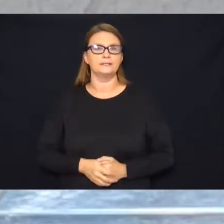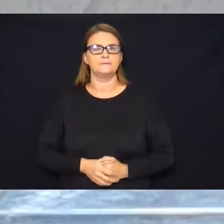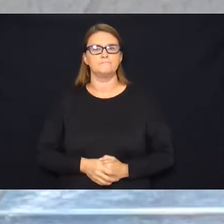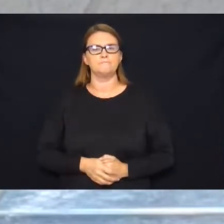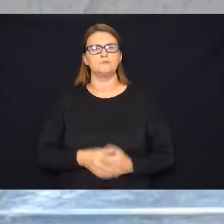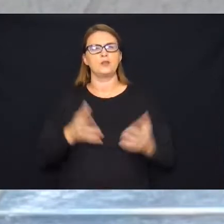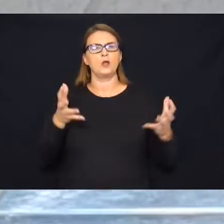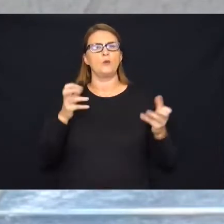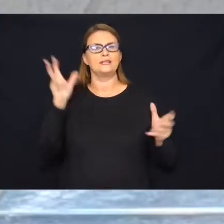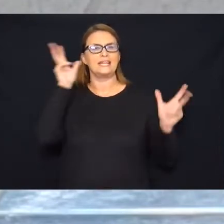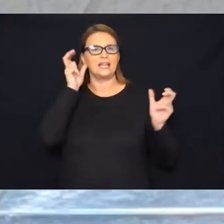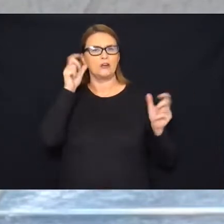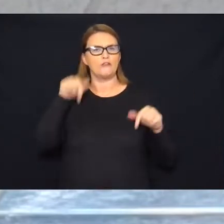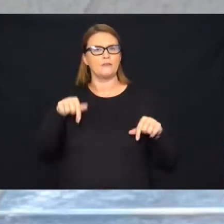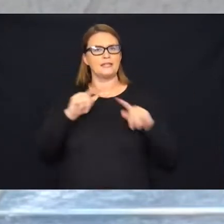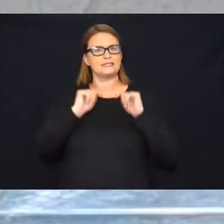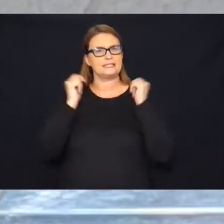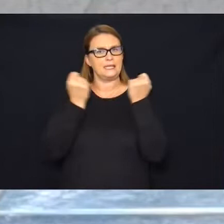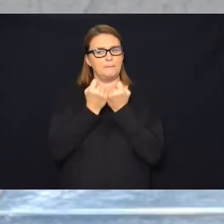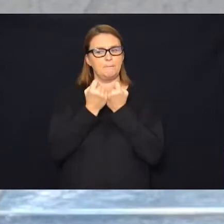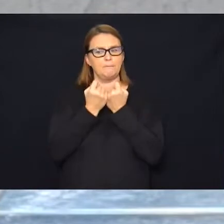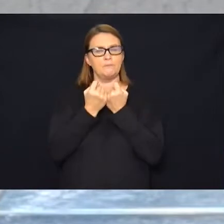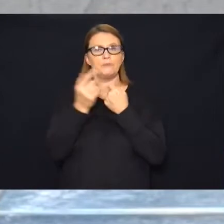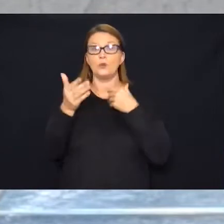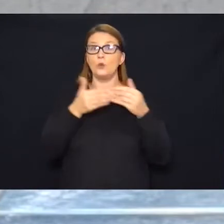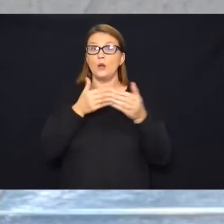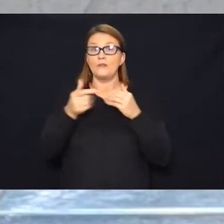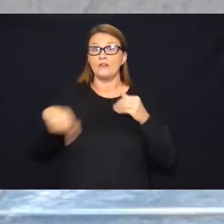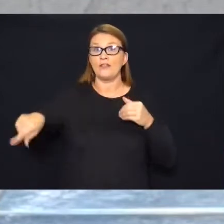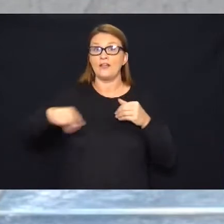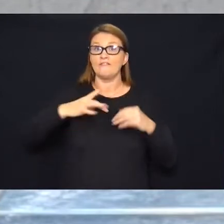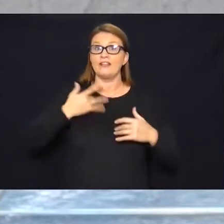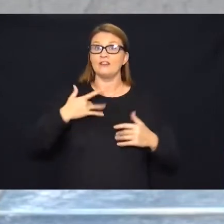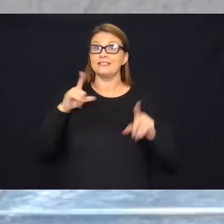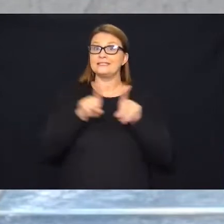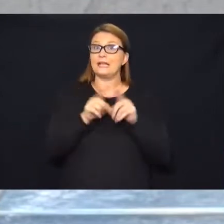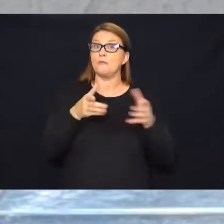hear from the health team as to whether they feel the same way.